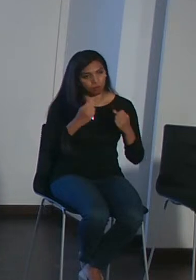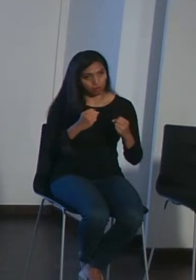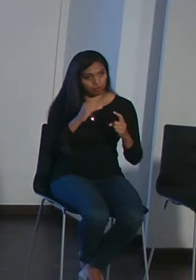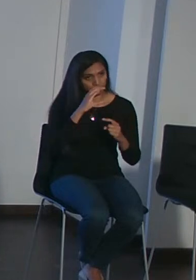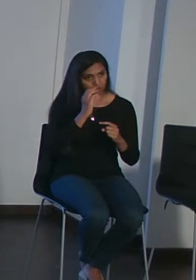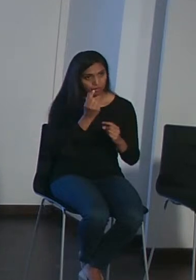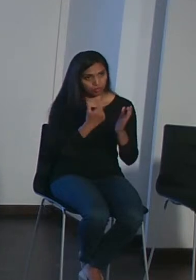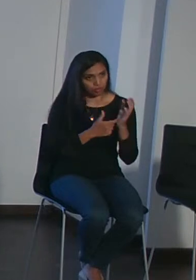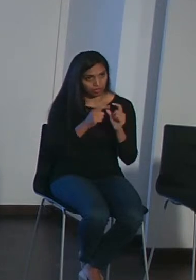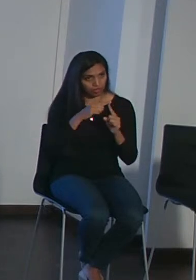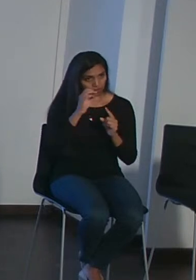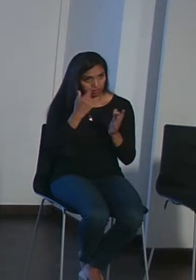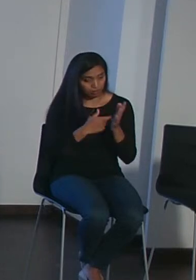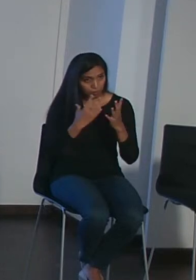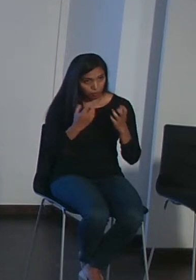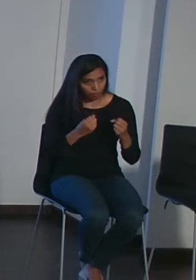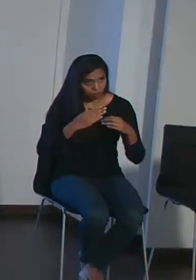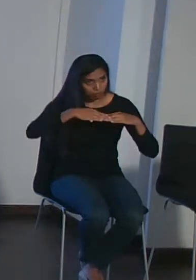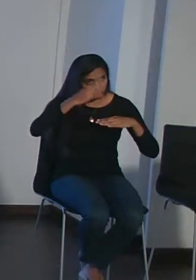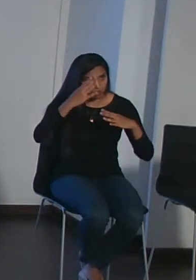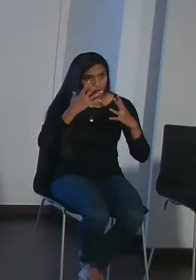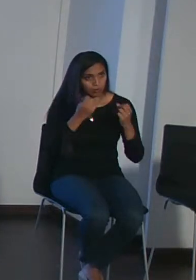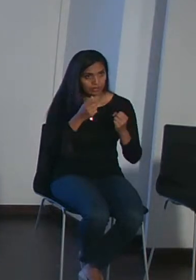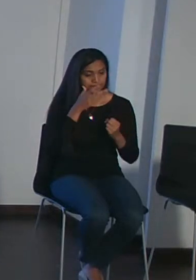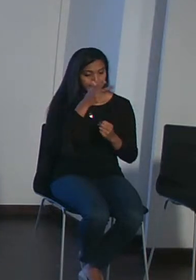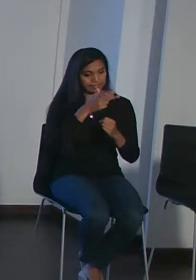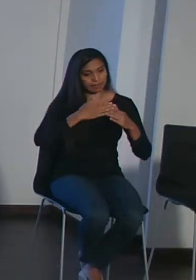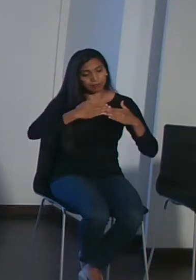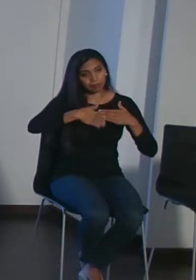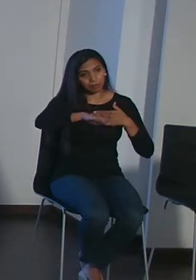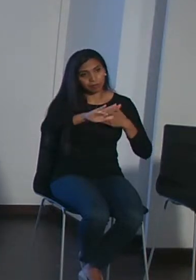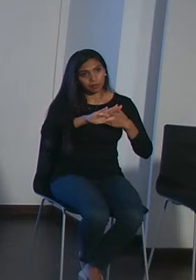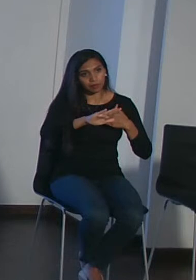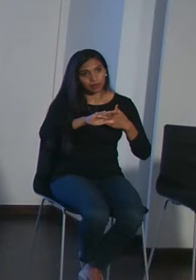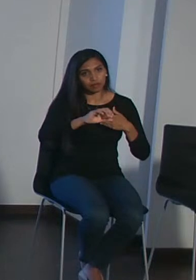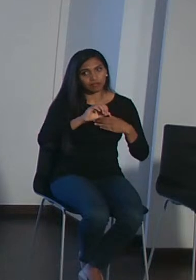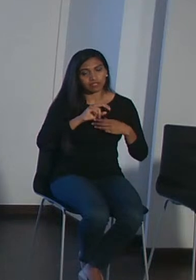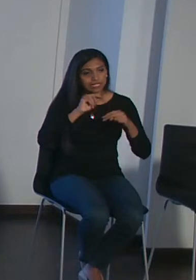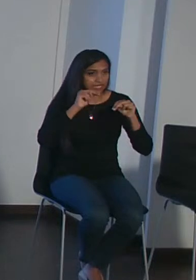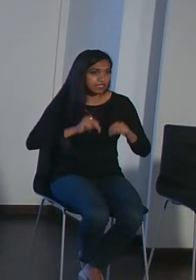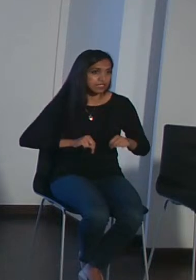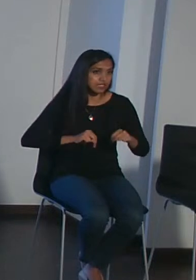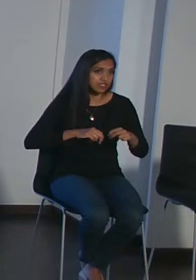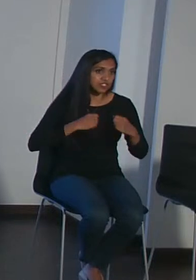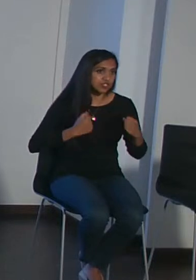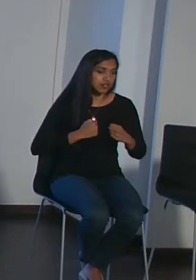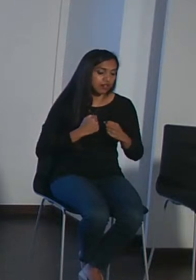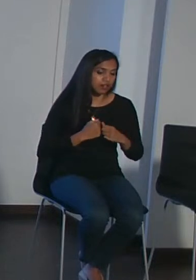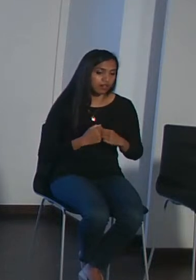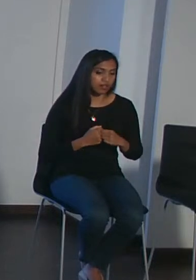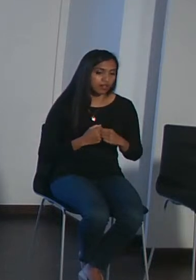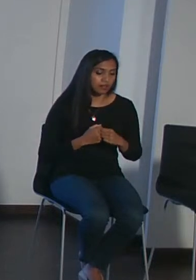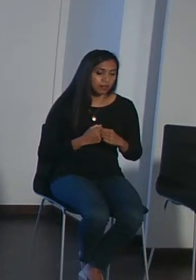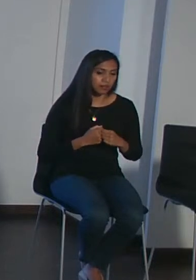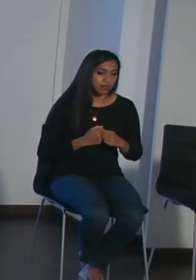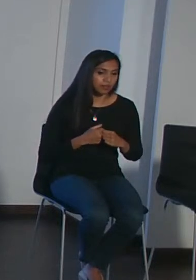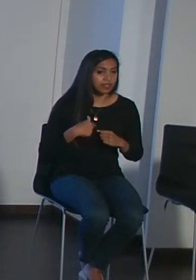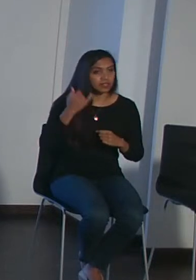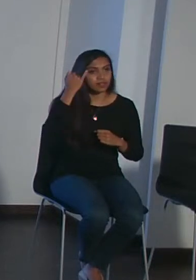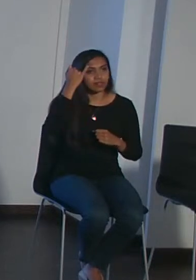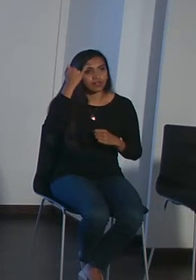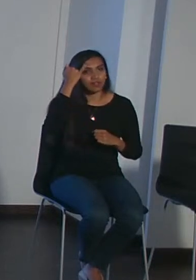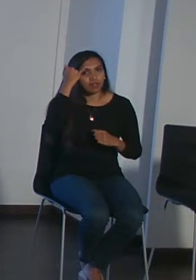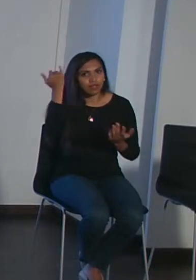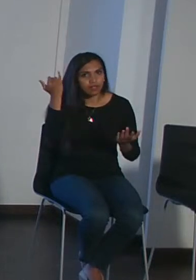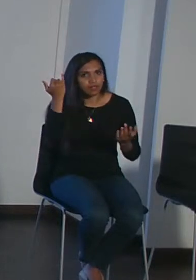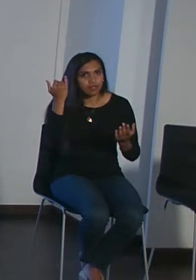say what we have to say. And yeah, I mean, in terms of the whole idea of